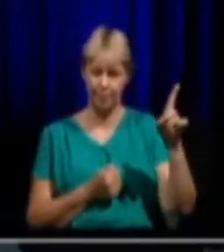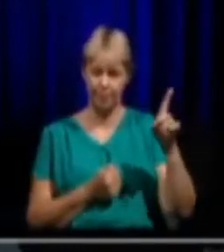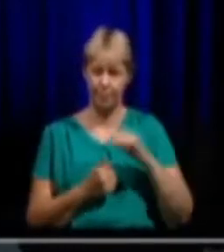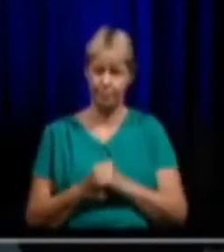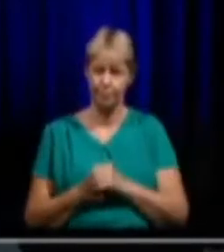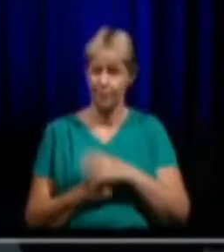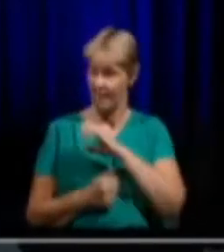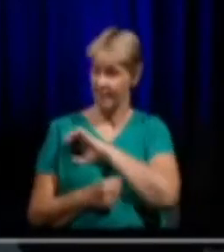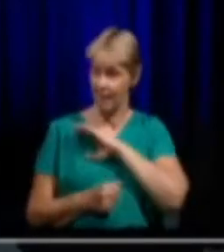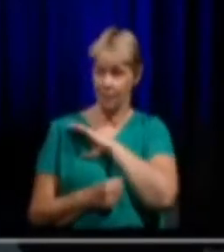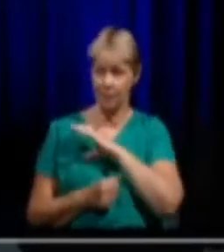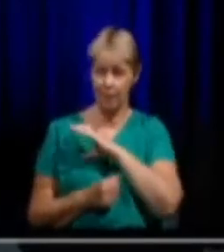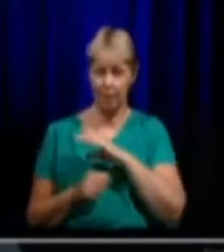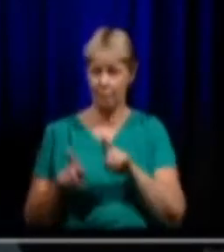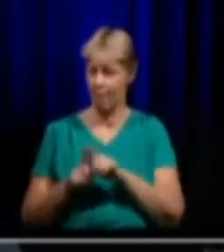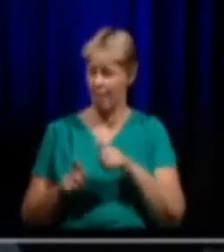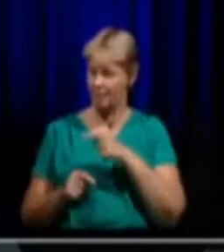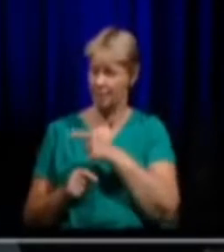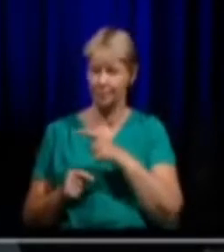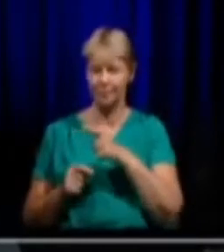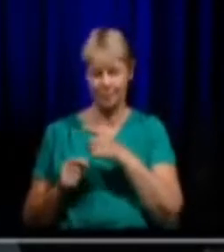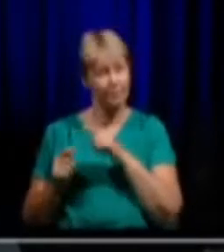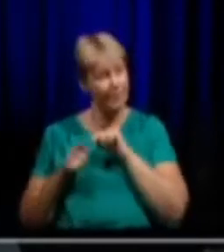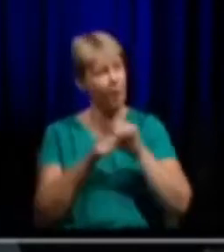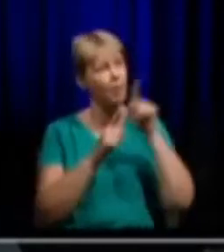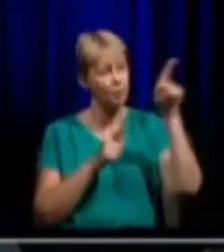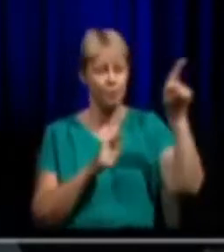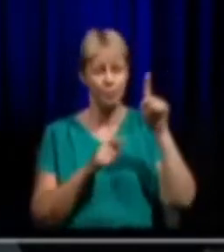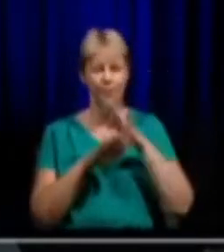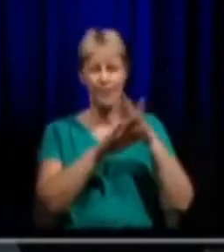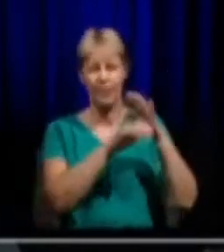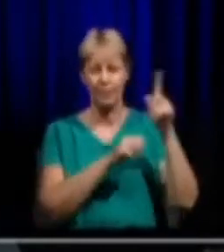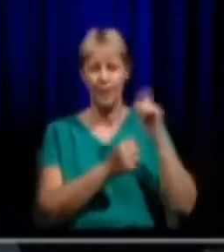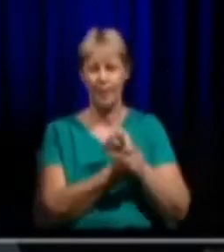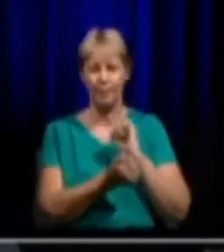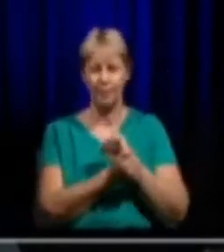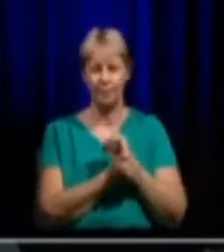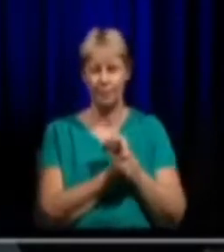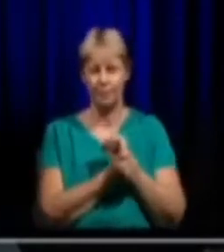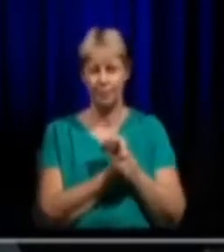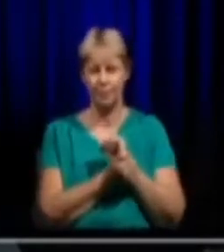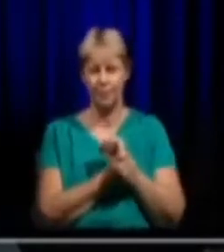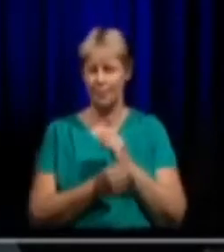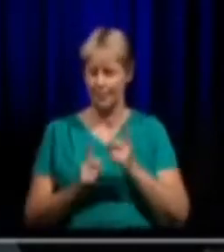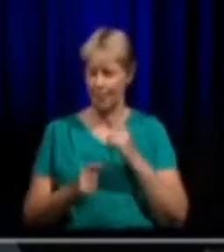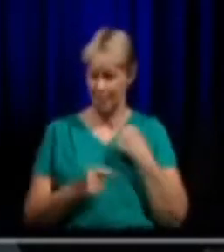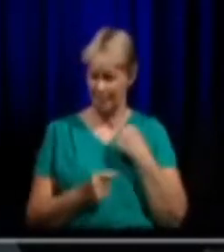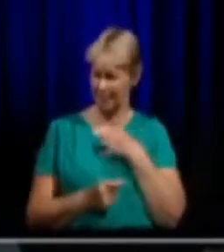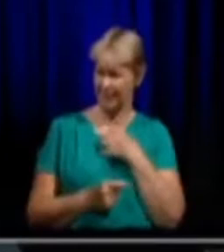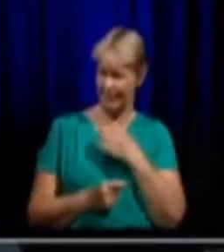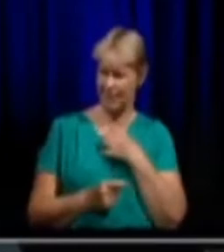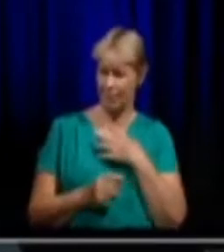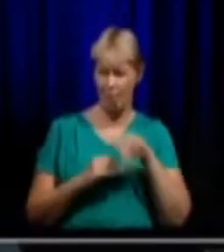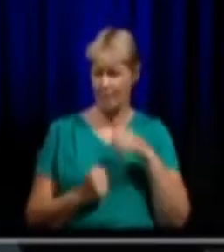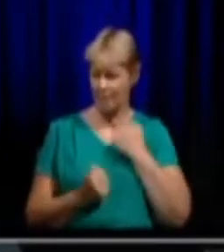about that for a while, I don't know about you, but I pause at that and go, I don't know that I'm really like that. I'm a bit scared by that. It's kind of worth